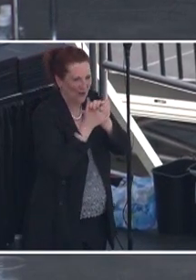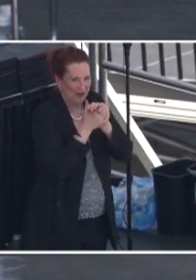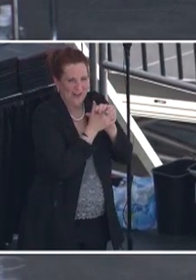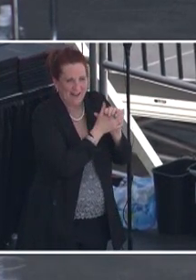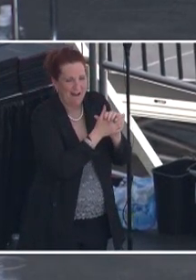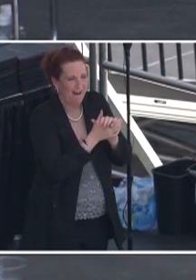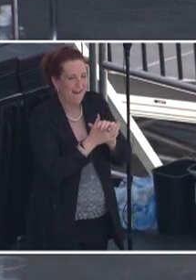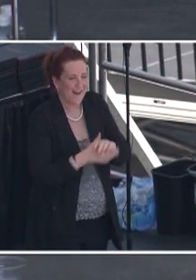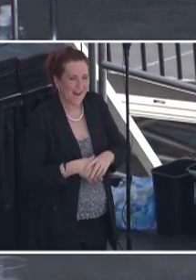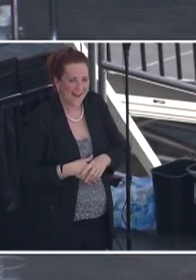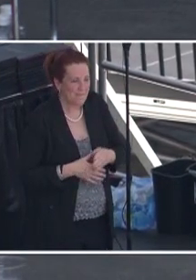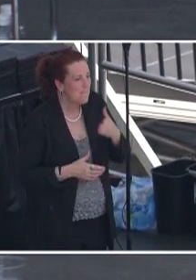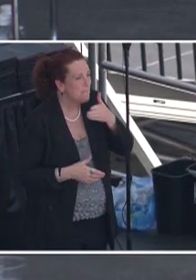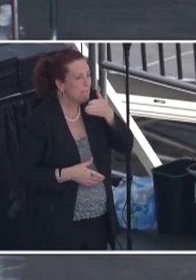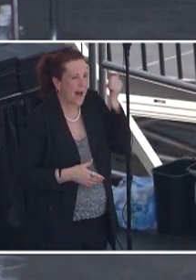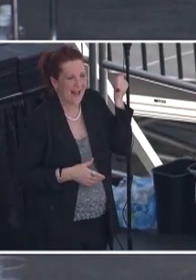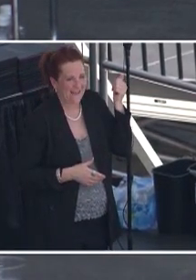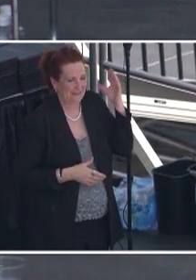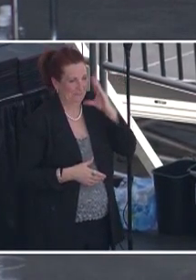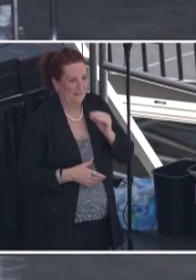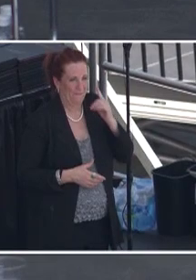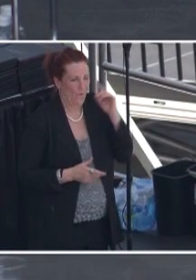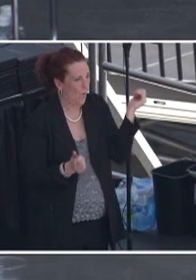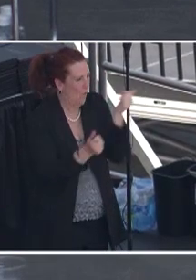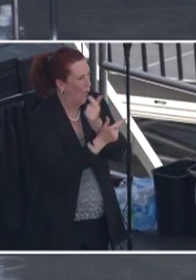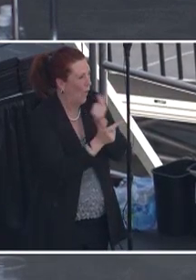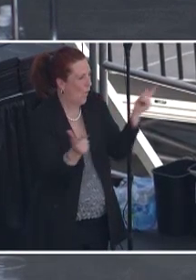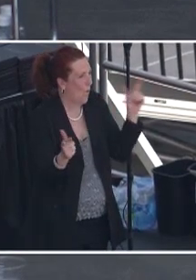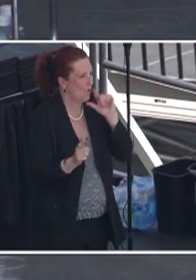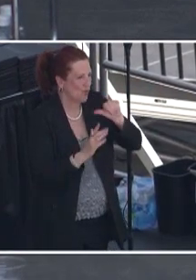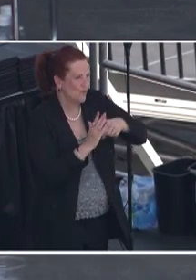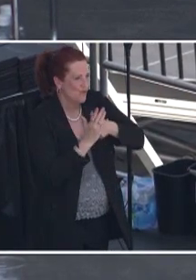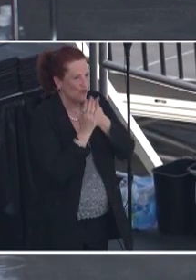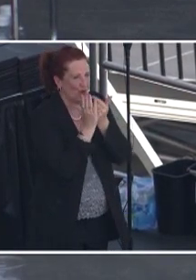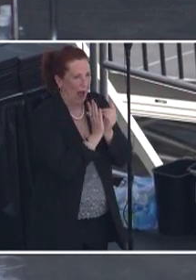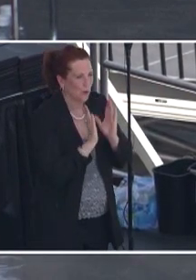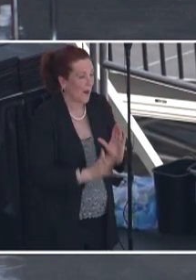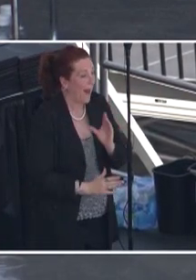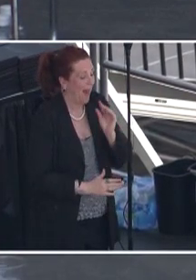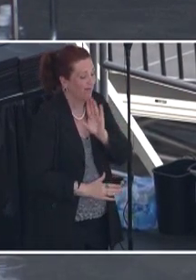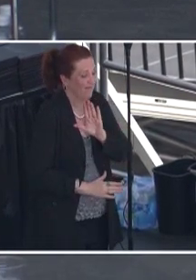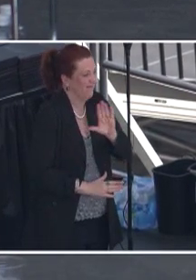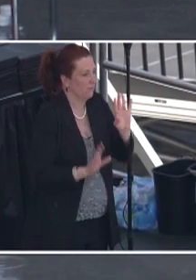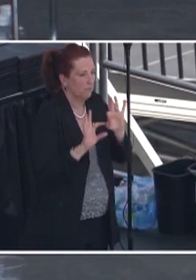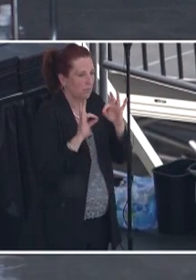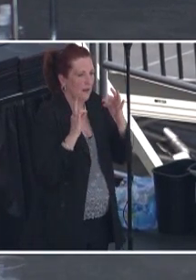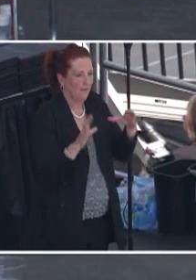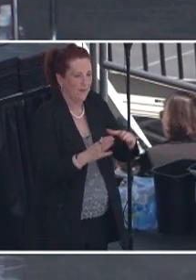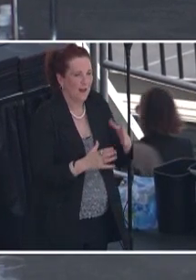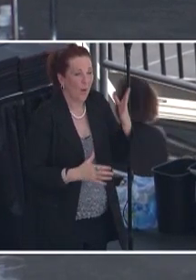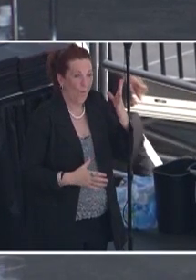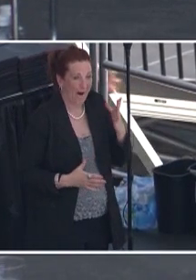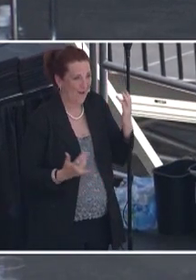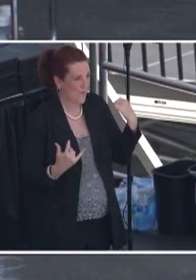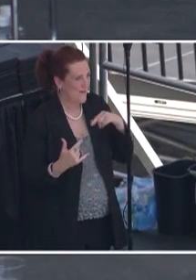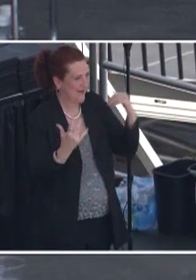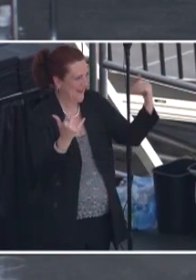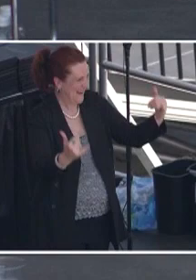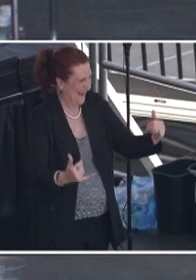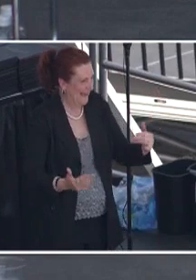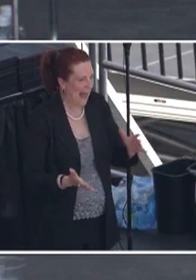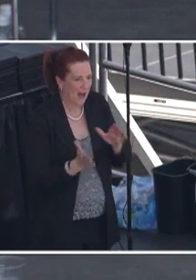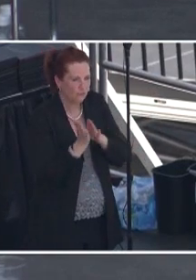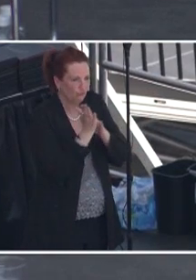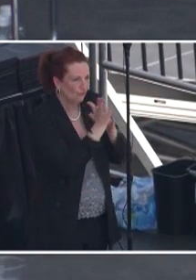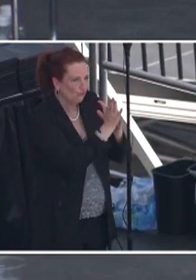wishes to all of our graduates and their families as we prepare to recognize and honor